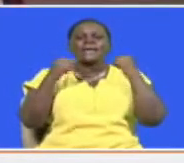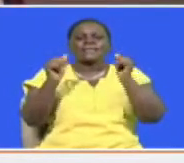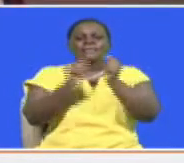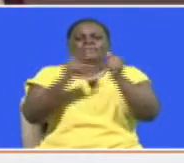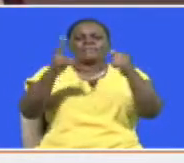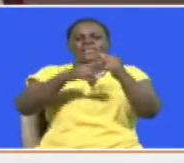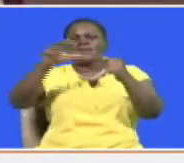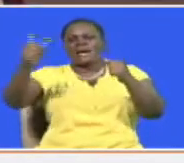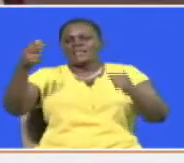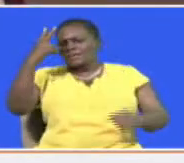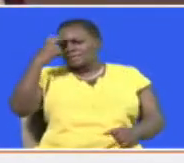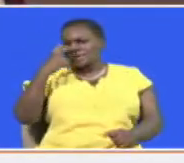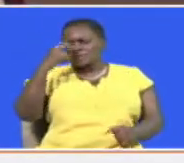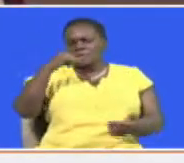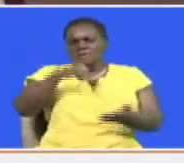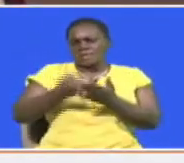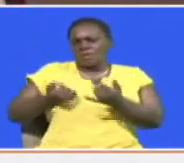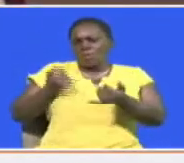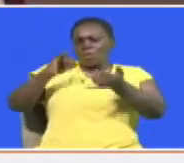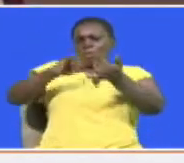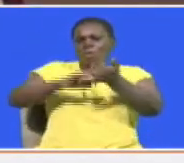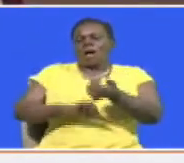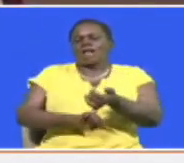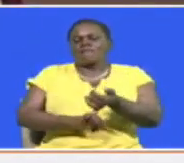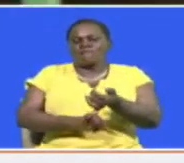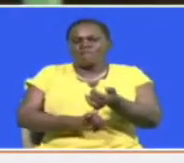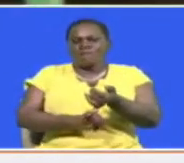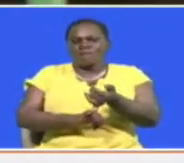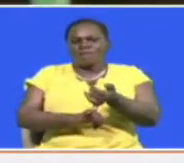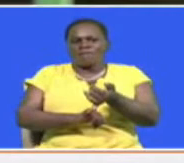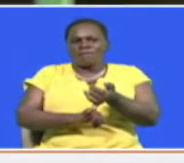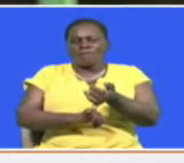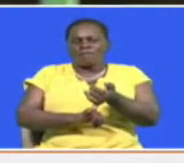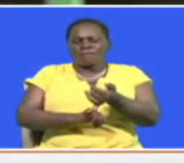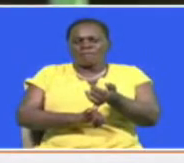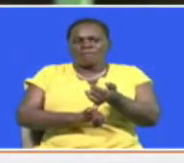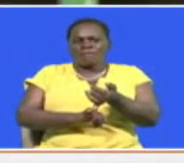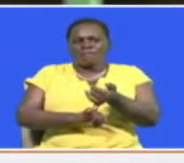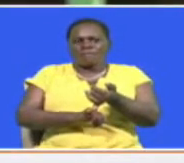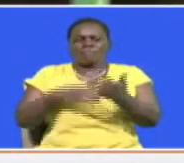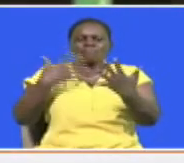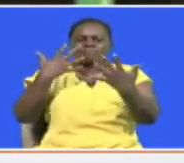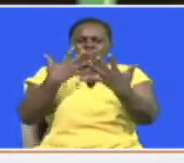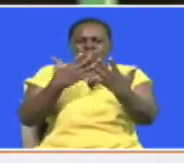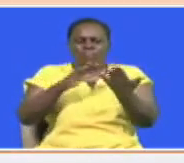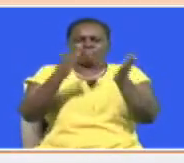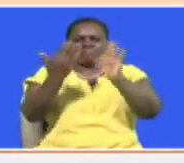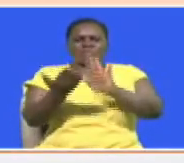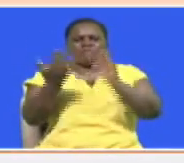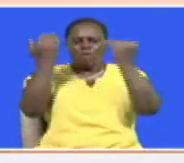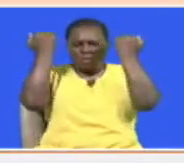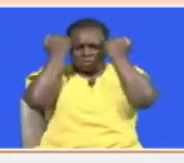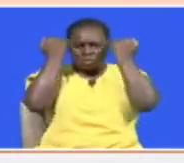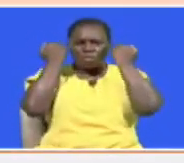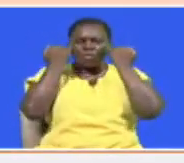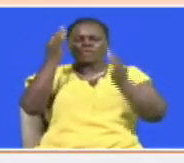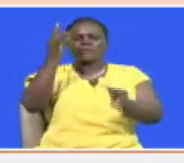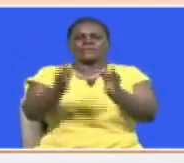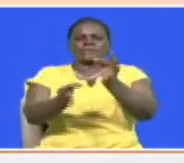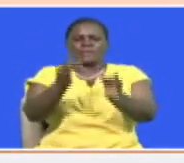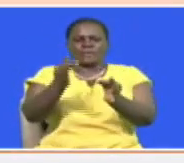17 co-accused, including his wife, Rhoda Mumbua Maweu, were yet again presented before Principal